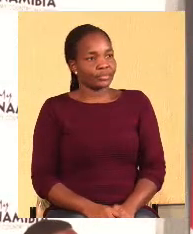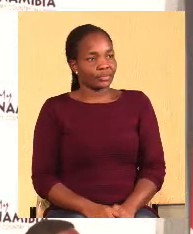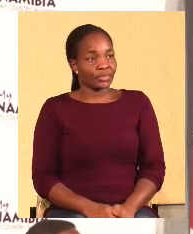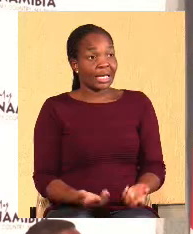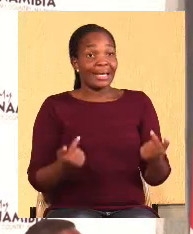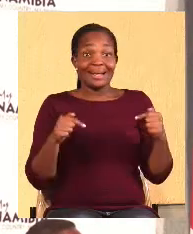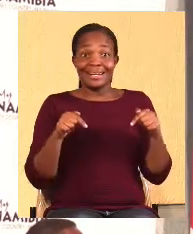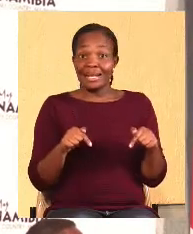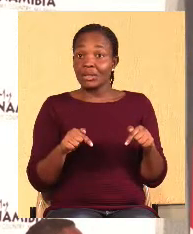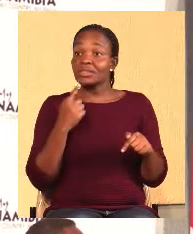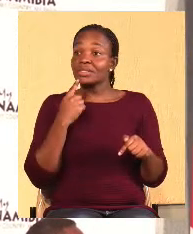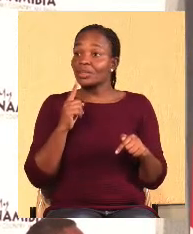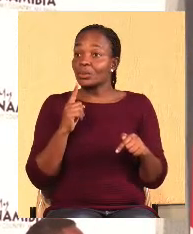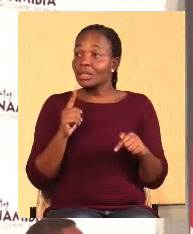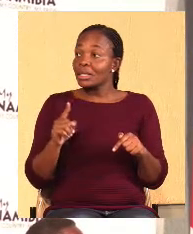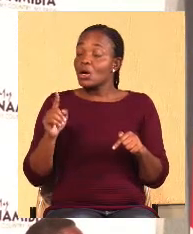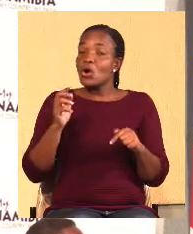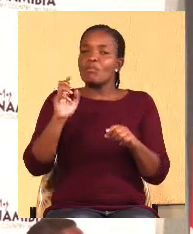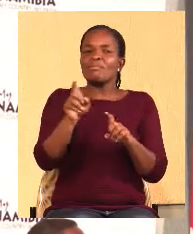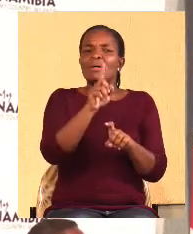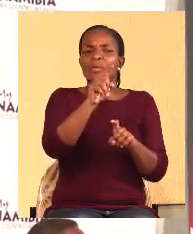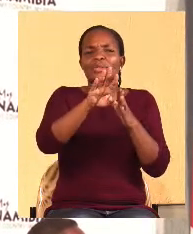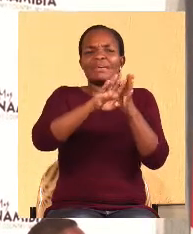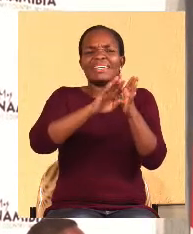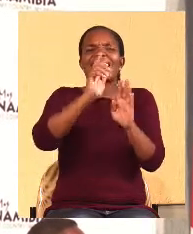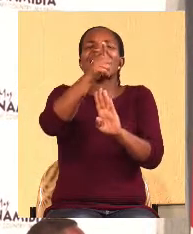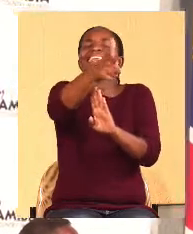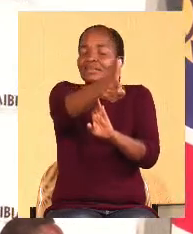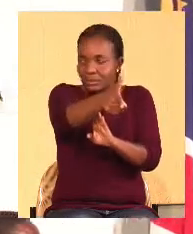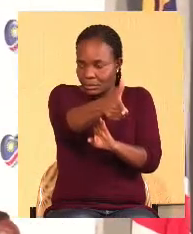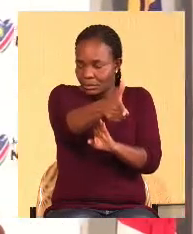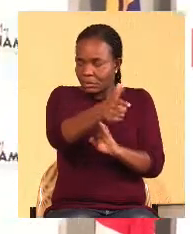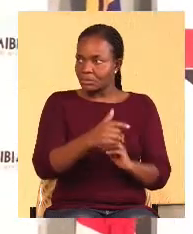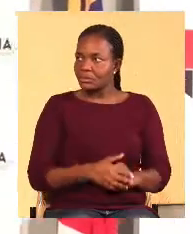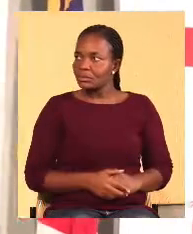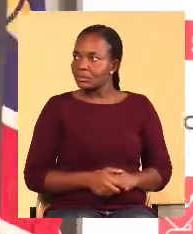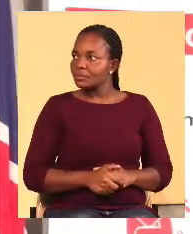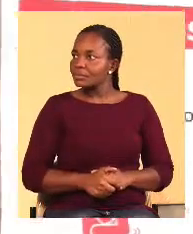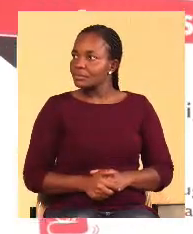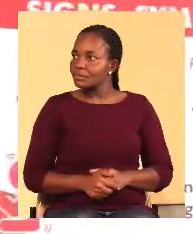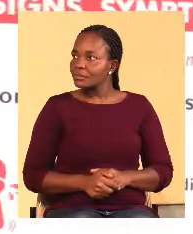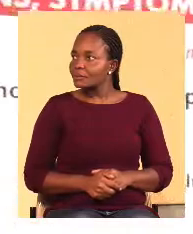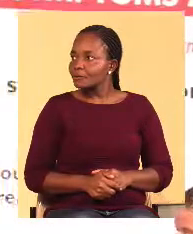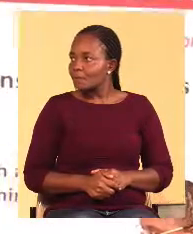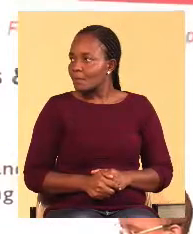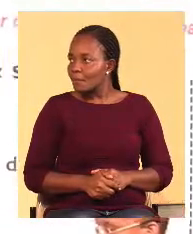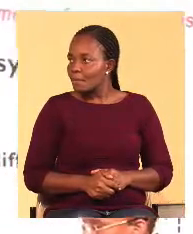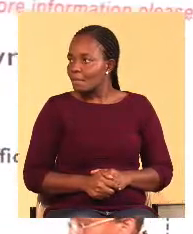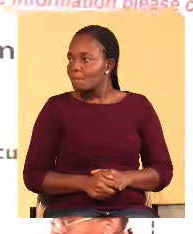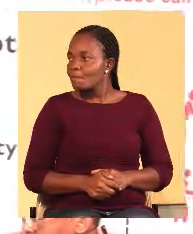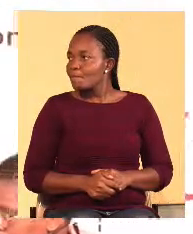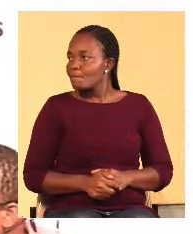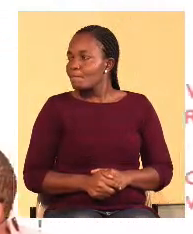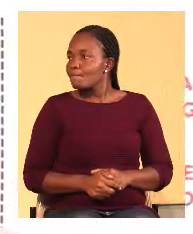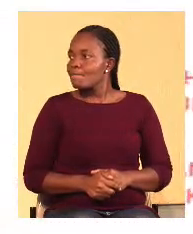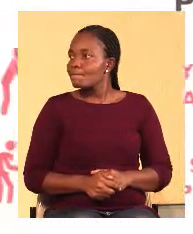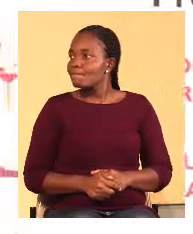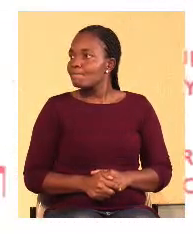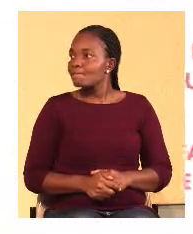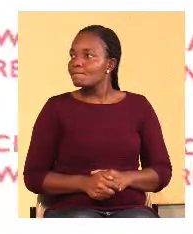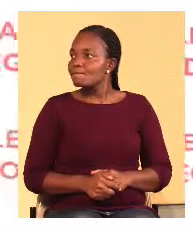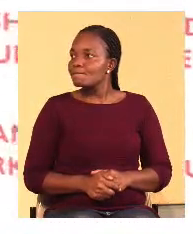will do, as we said, at the end of all the inputs, there would be a time for question and answer. And in